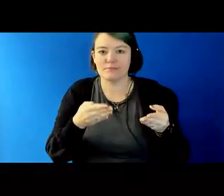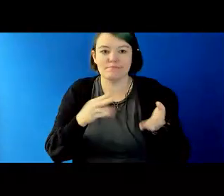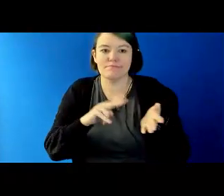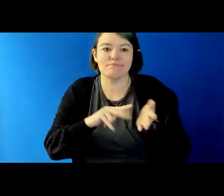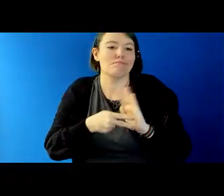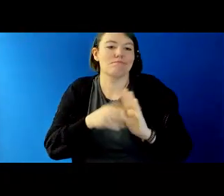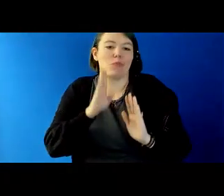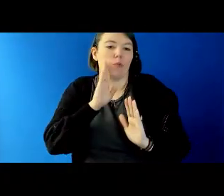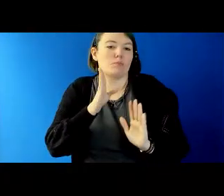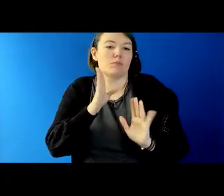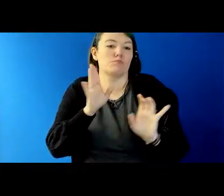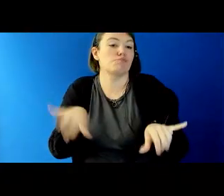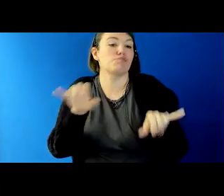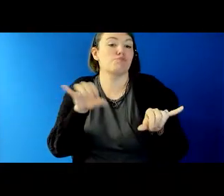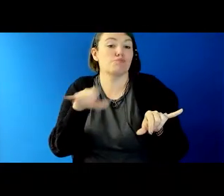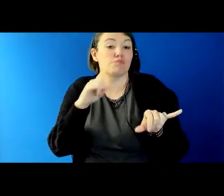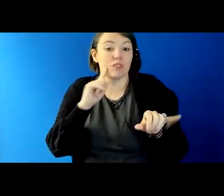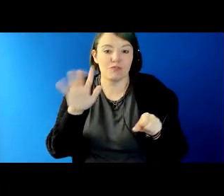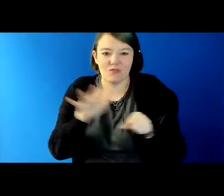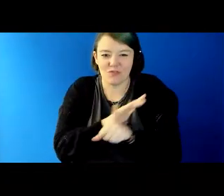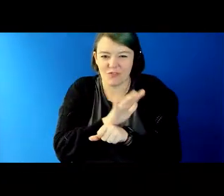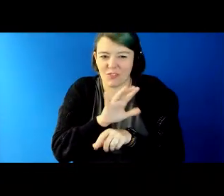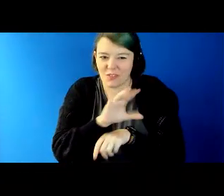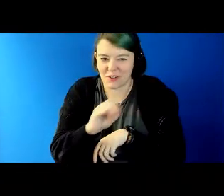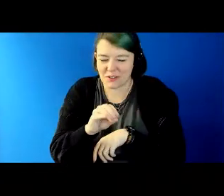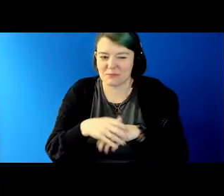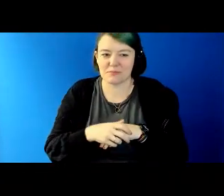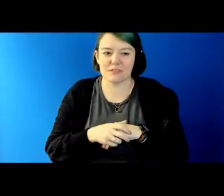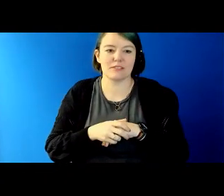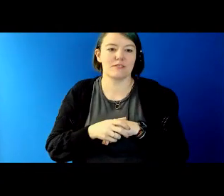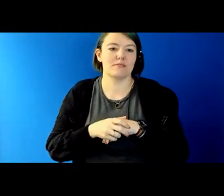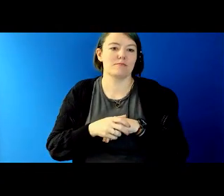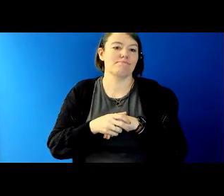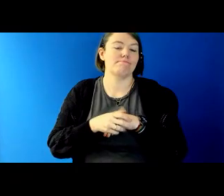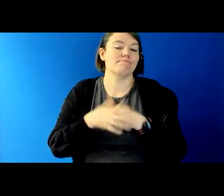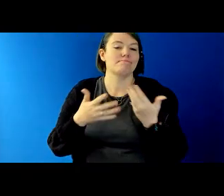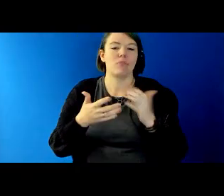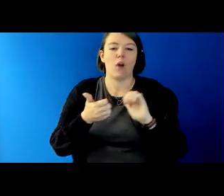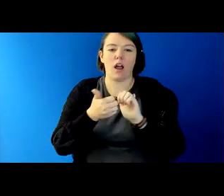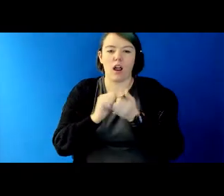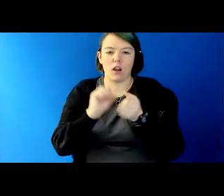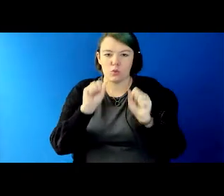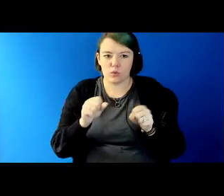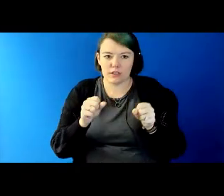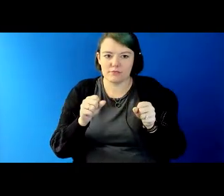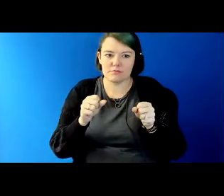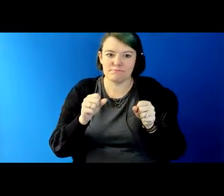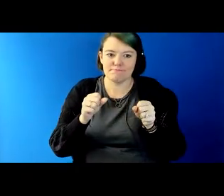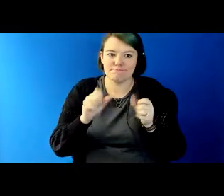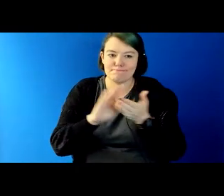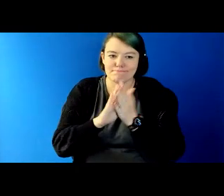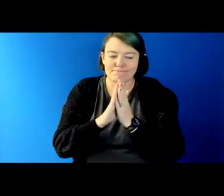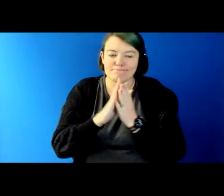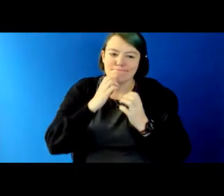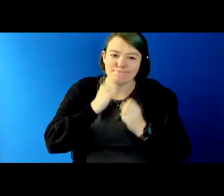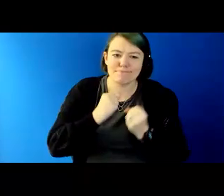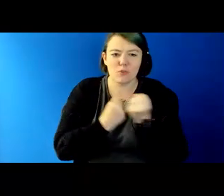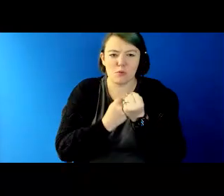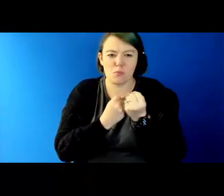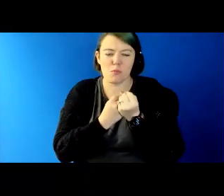to build a team that is inclusive of, values, and supports employees with disabilities. One idea is